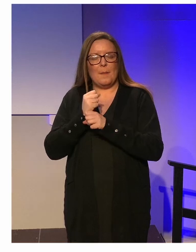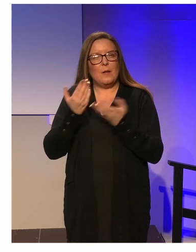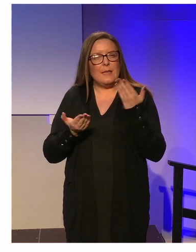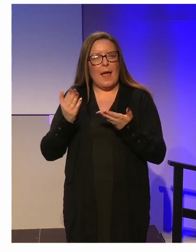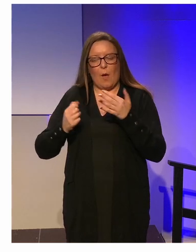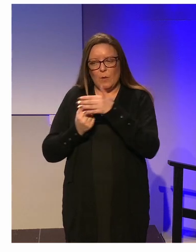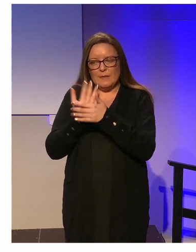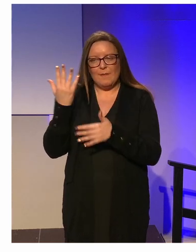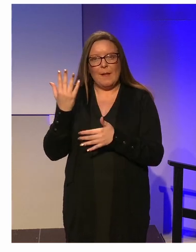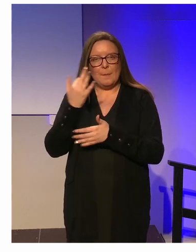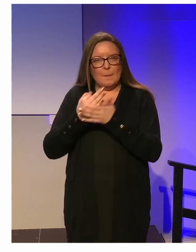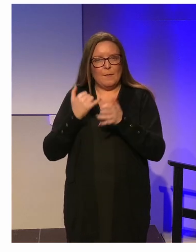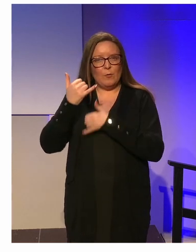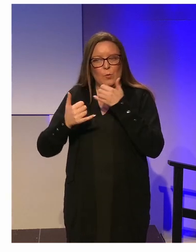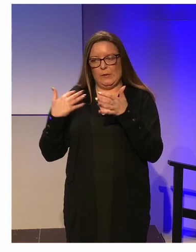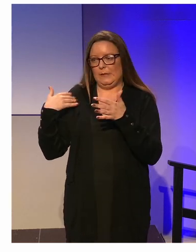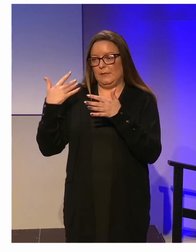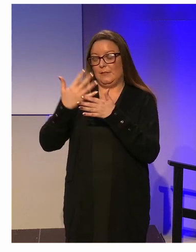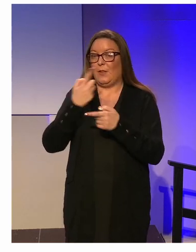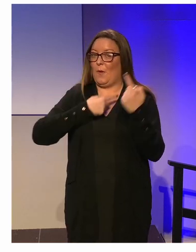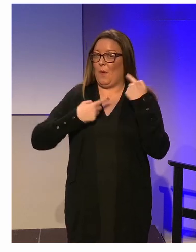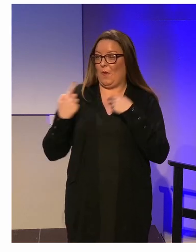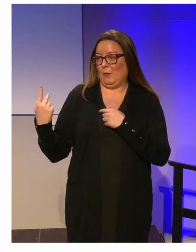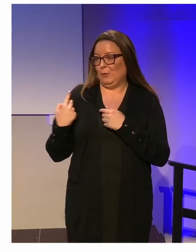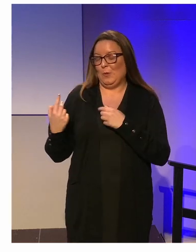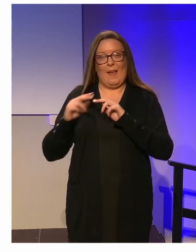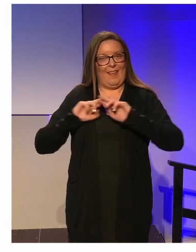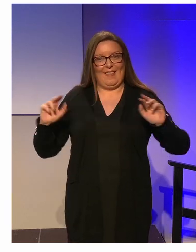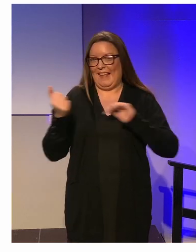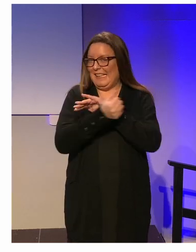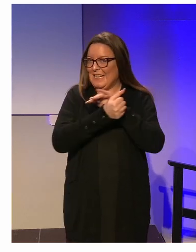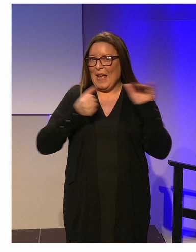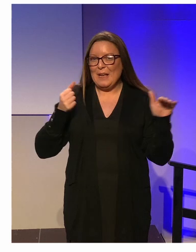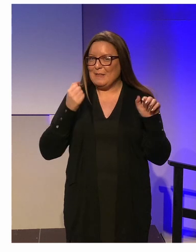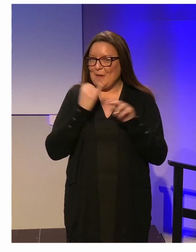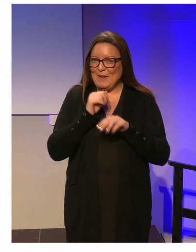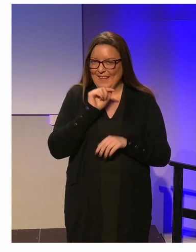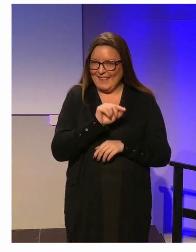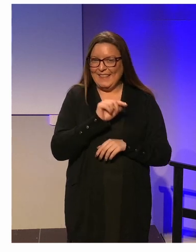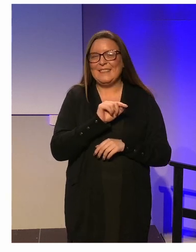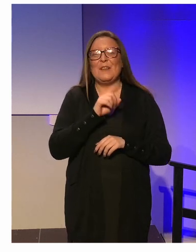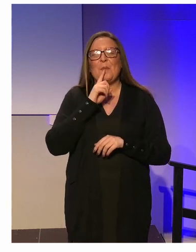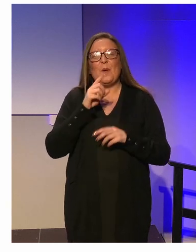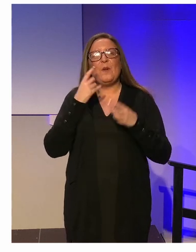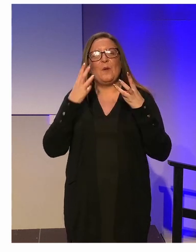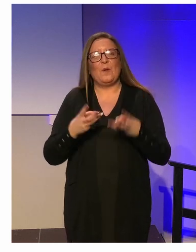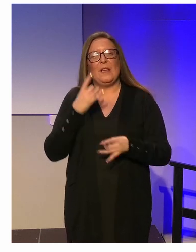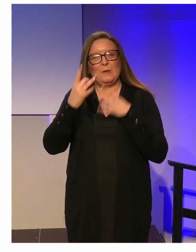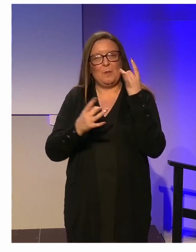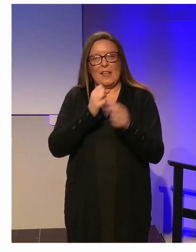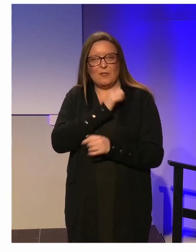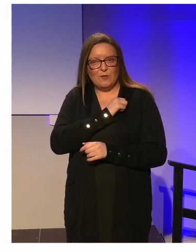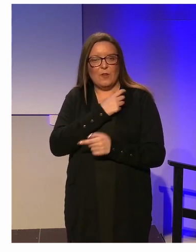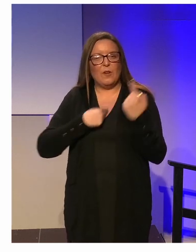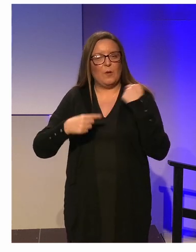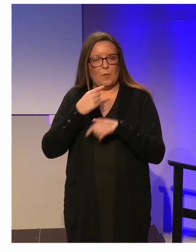few years. We are in no way experts in this, so we want to make sure that we are learning, and we'll